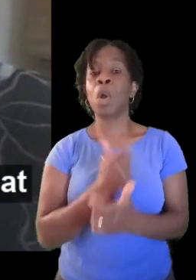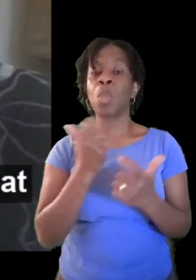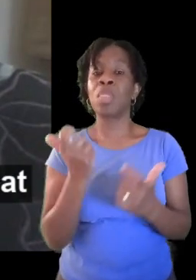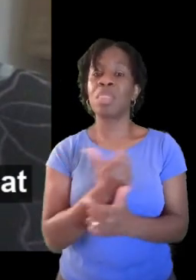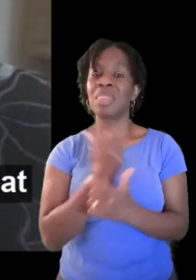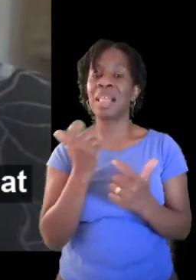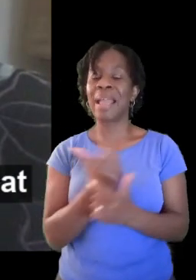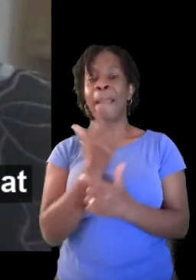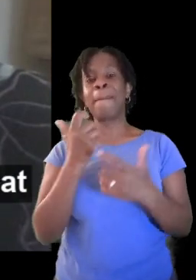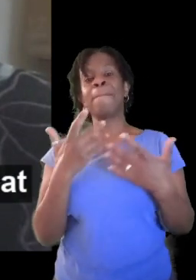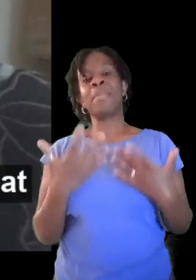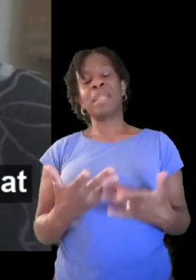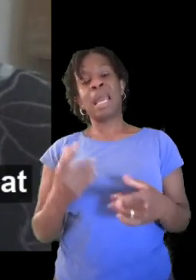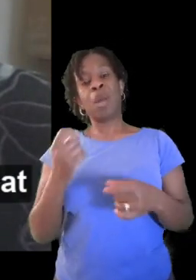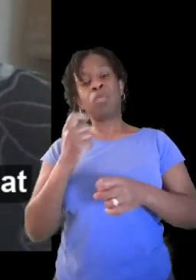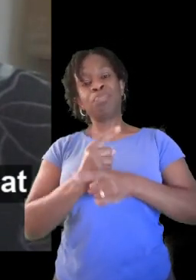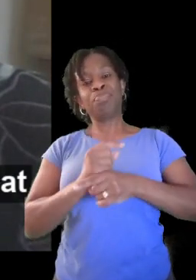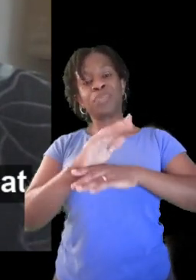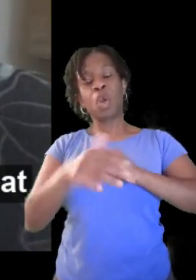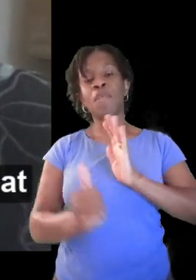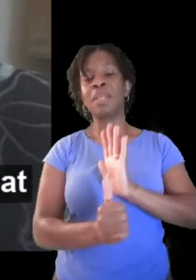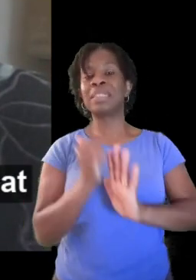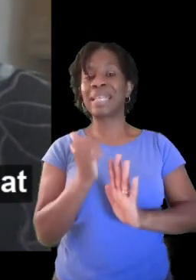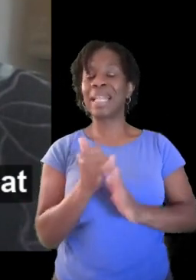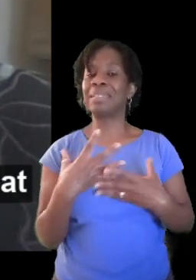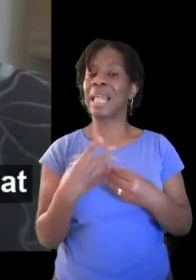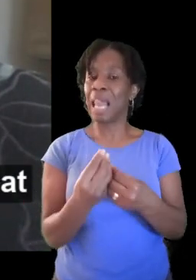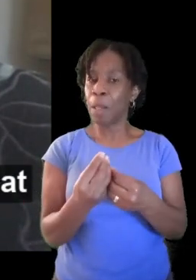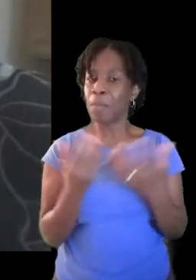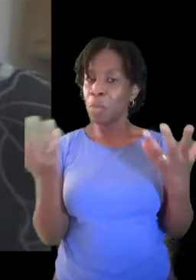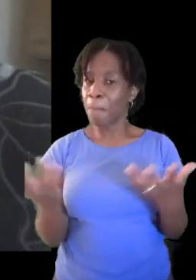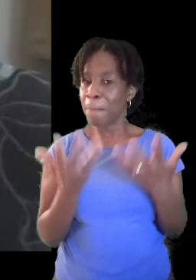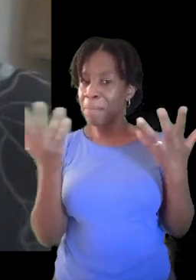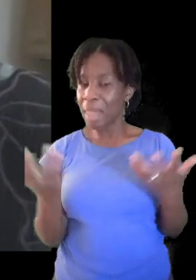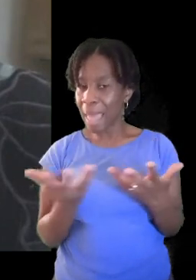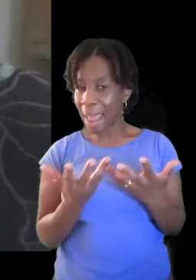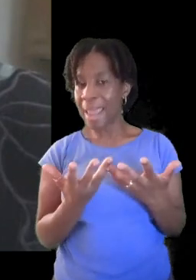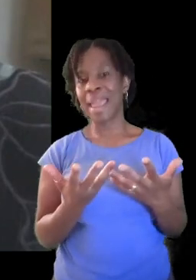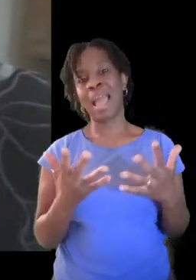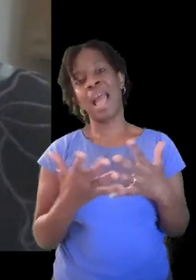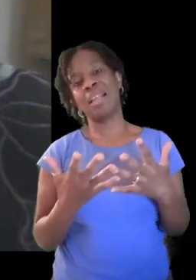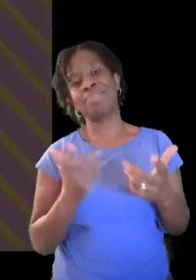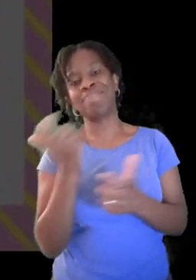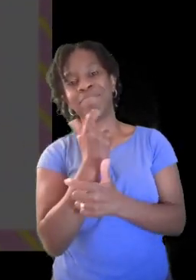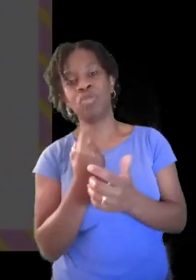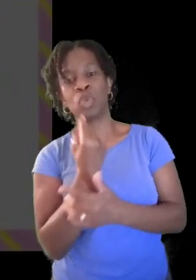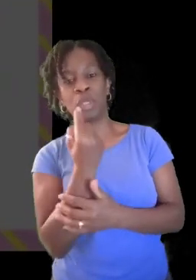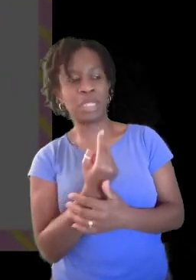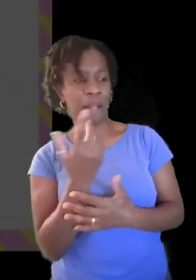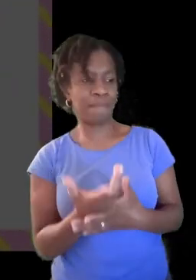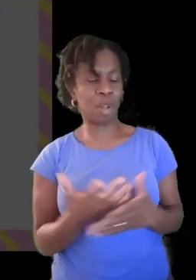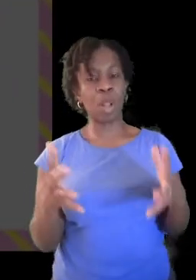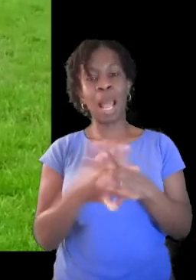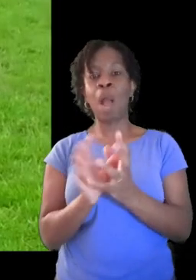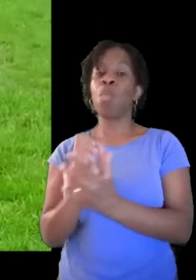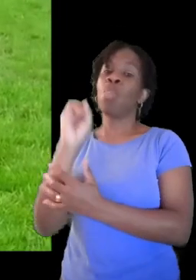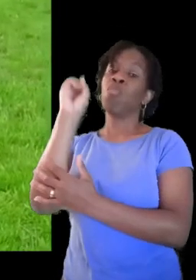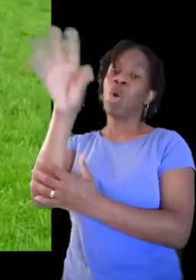fun, and now we're going to talk about skills that will help you play the games and have loads of fun. Let's throw the